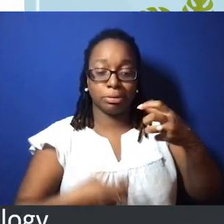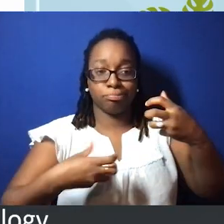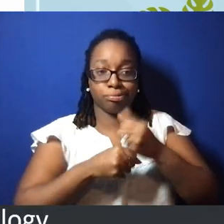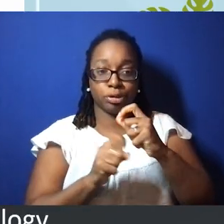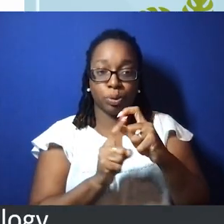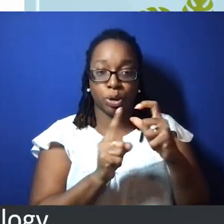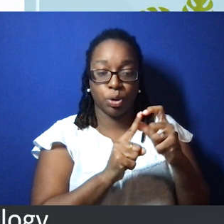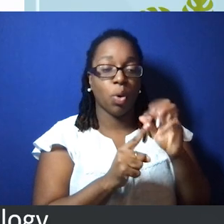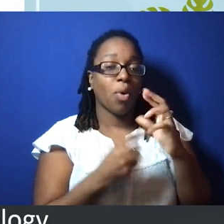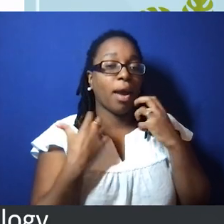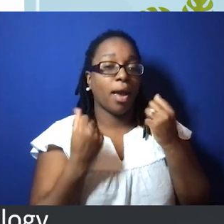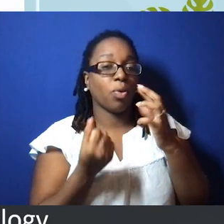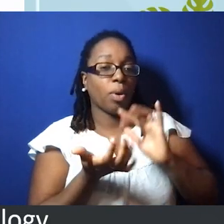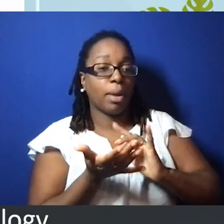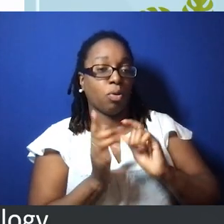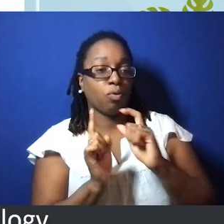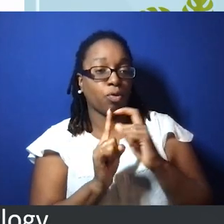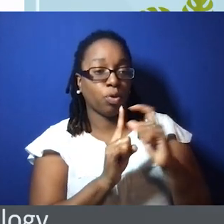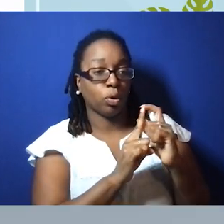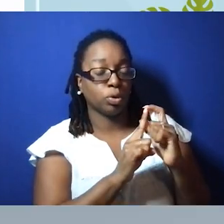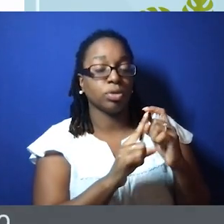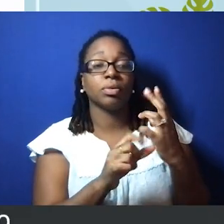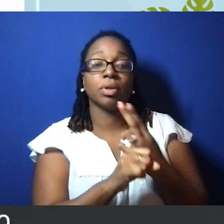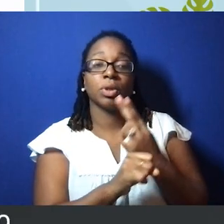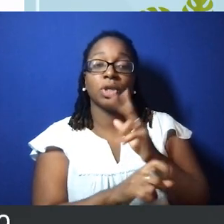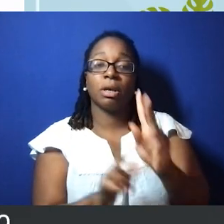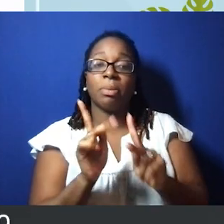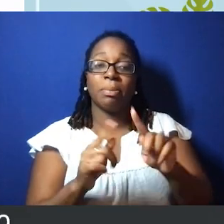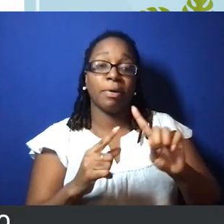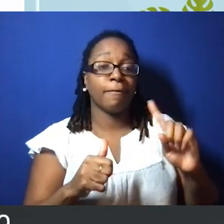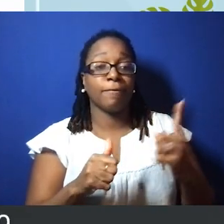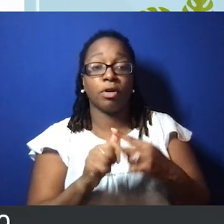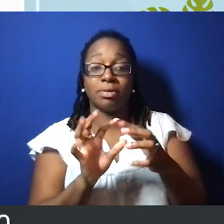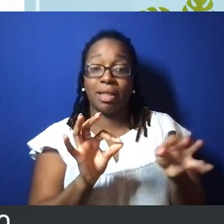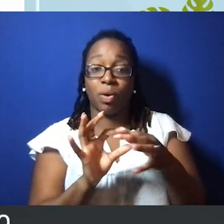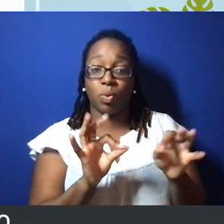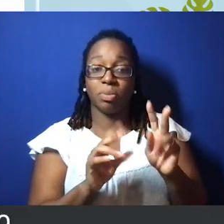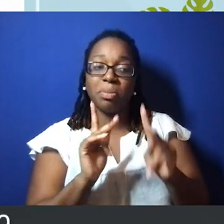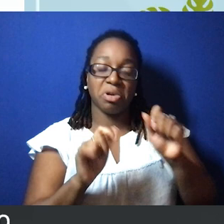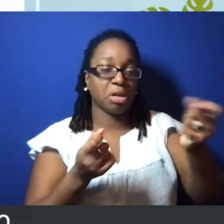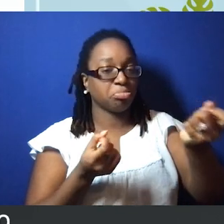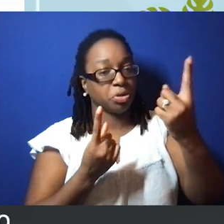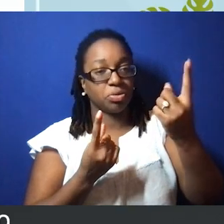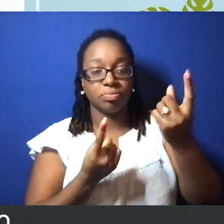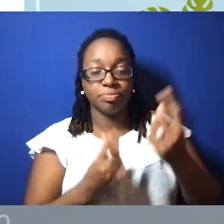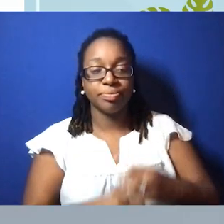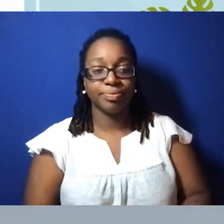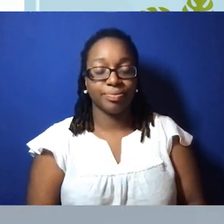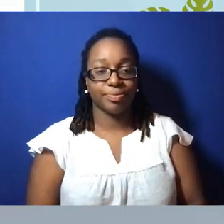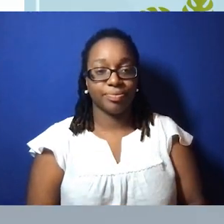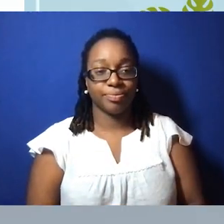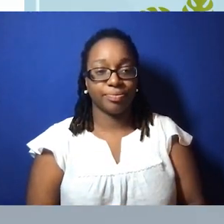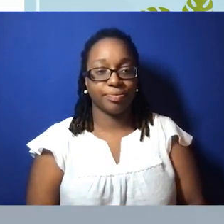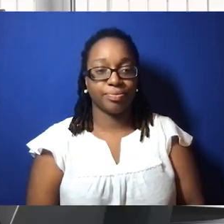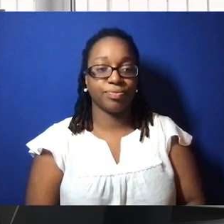acronyms and health or medical terminology, and using people-first language that people can relate to.